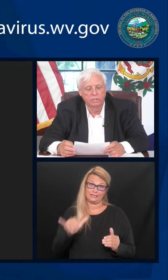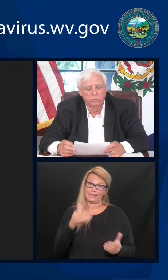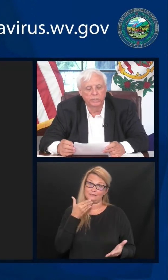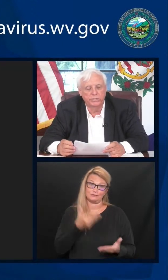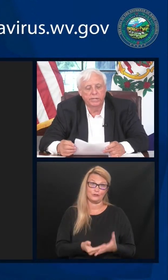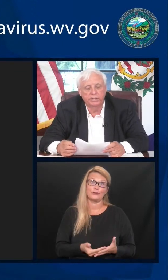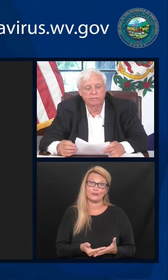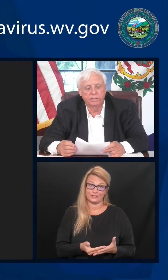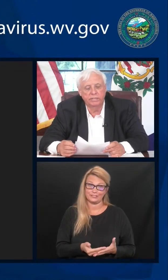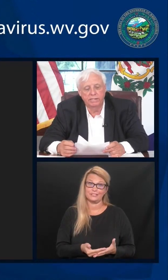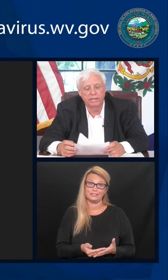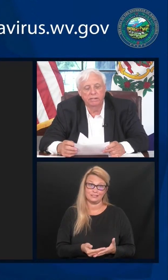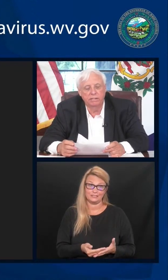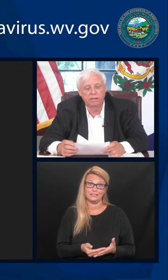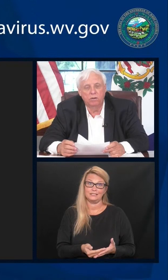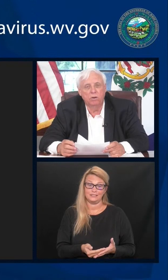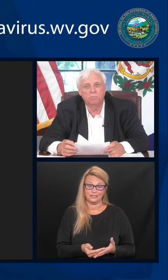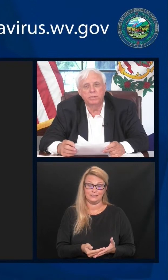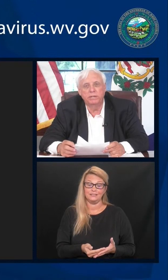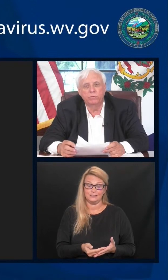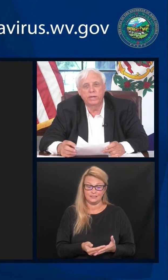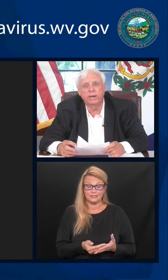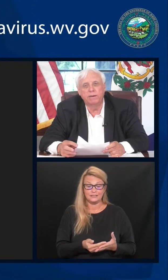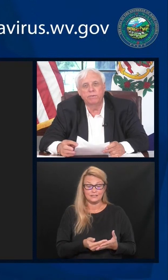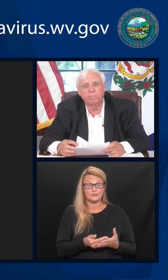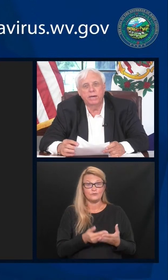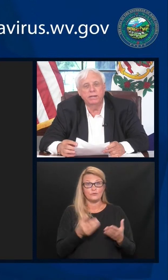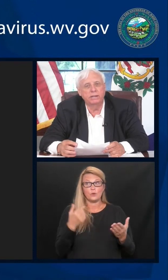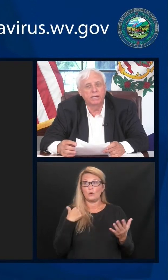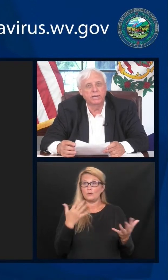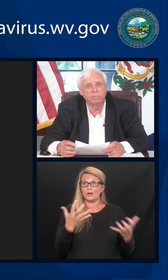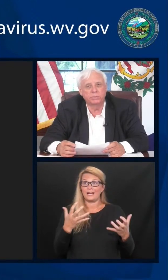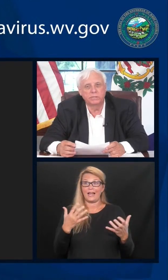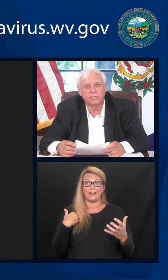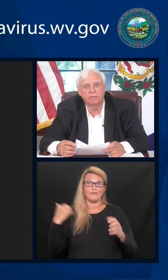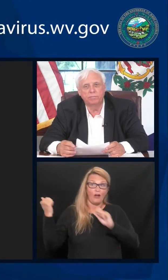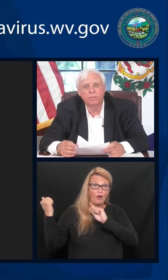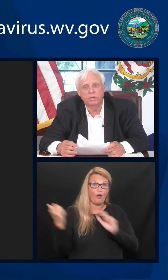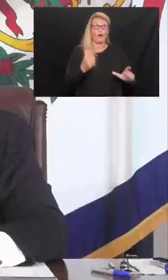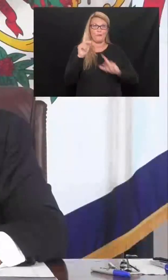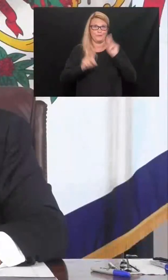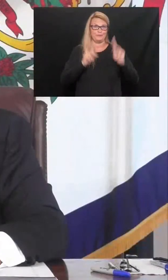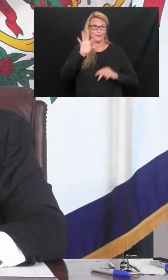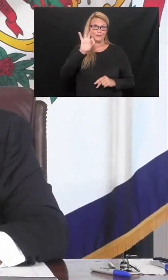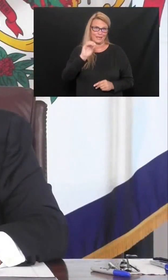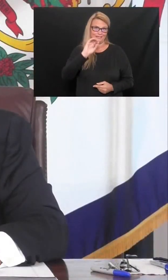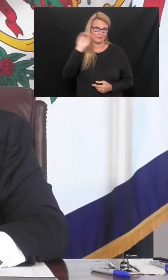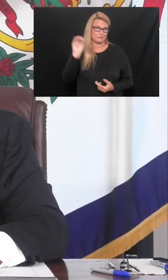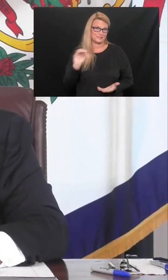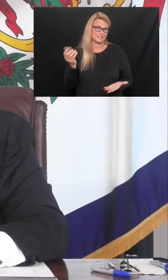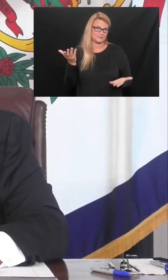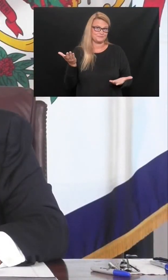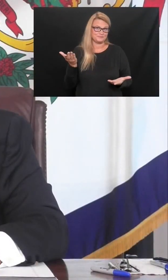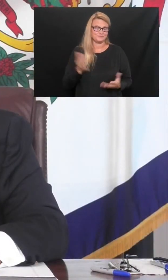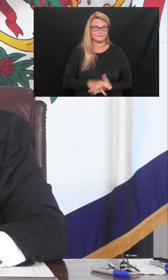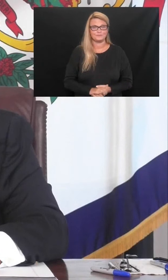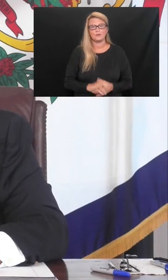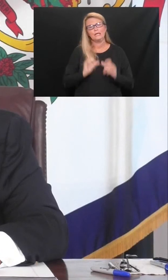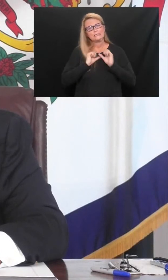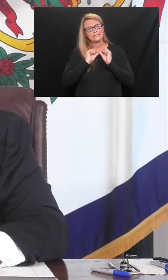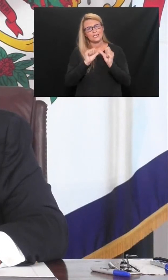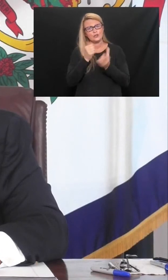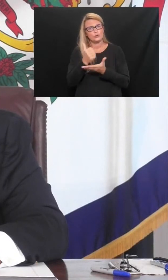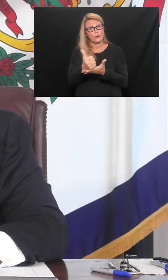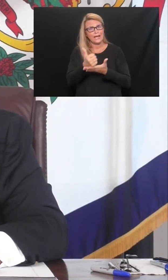Gosh knows we'd shut this thing down in a heartbeat if we had everybody at 90%. So you still got to continue to help in